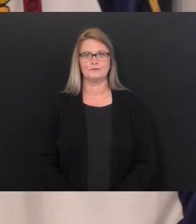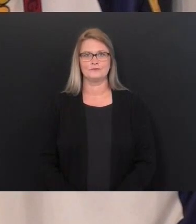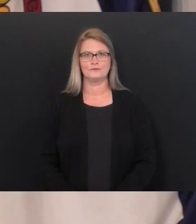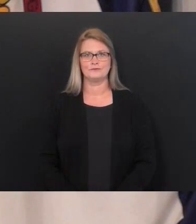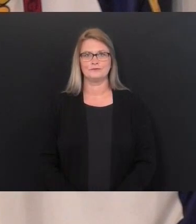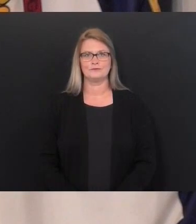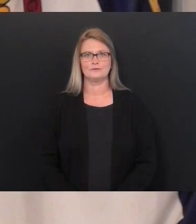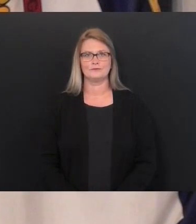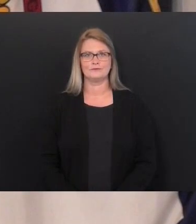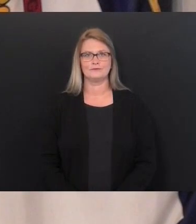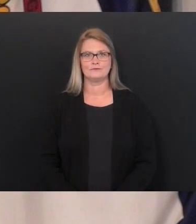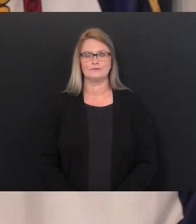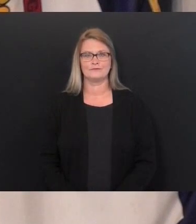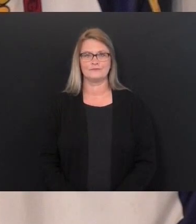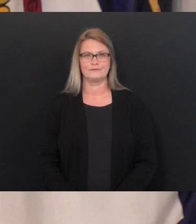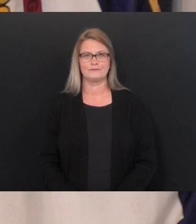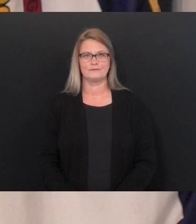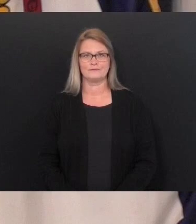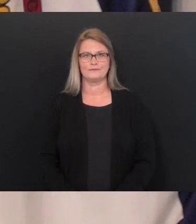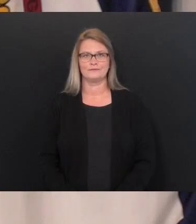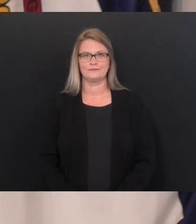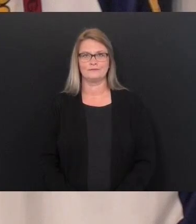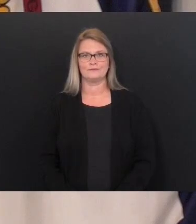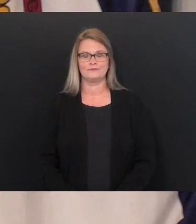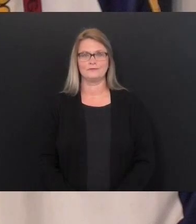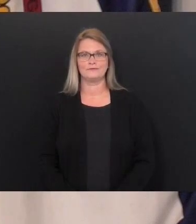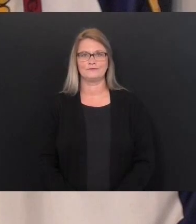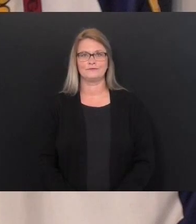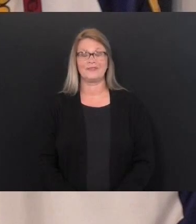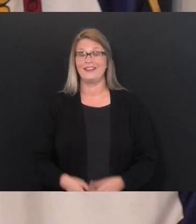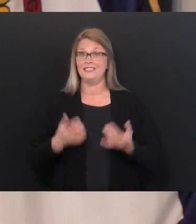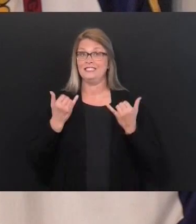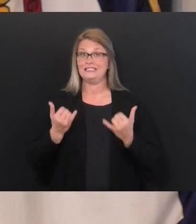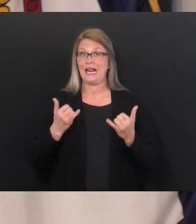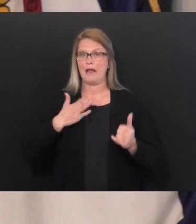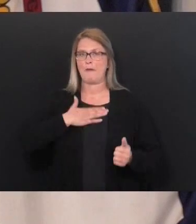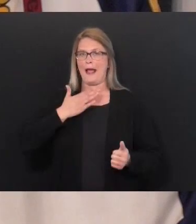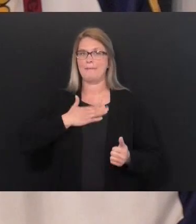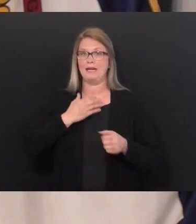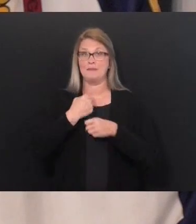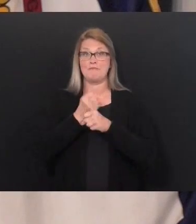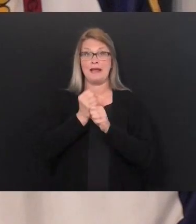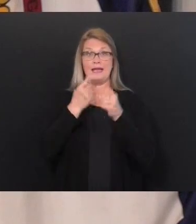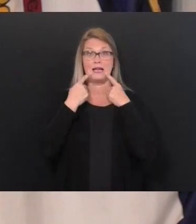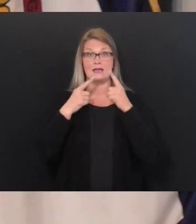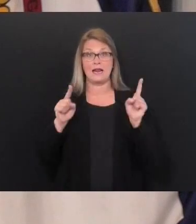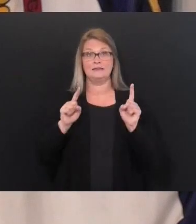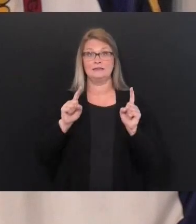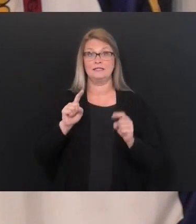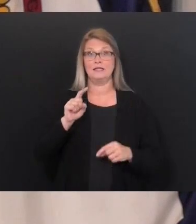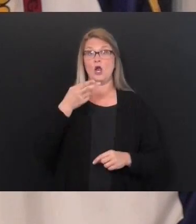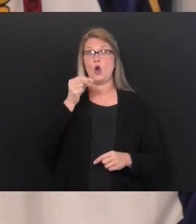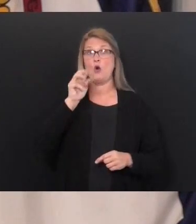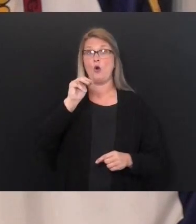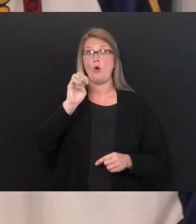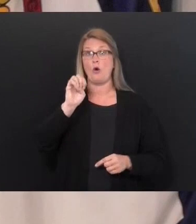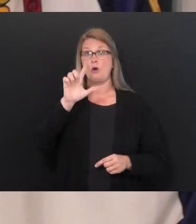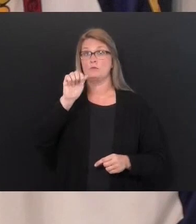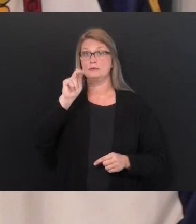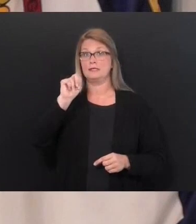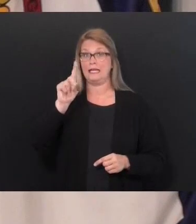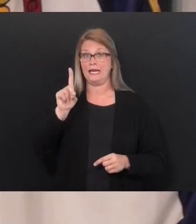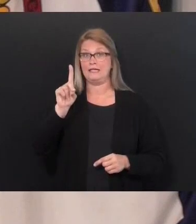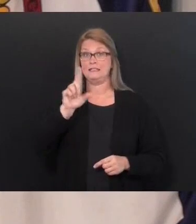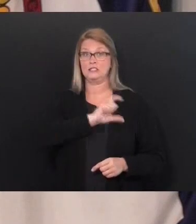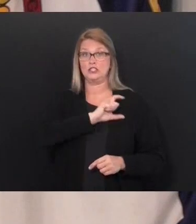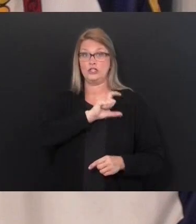Today I am really happy to announce, and I'm going to read a little bit to you, that the West Virginia Division of Homeland Security and Emergency